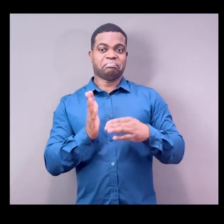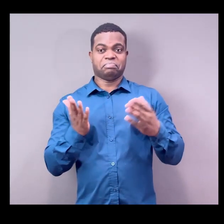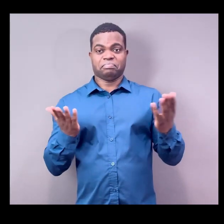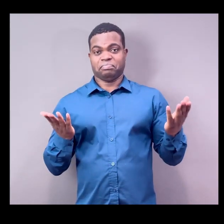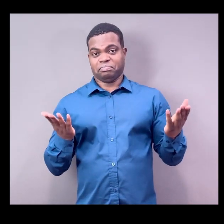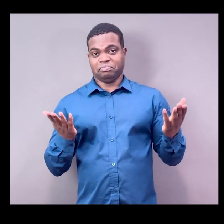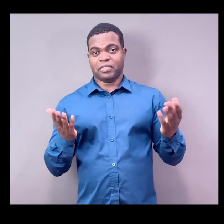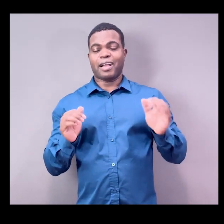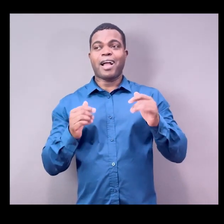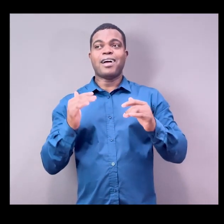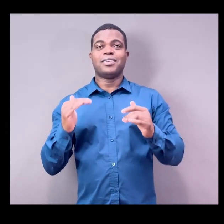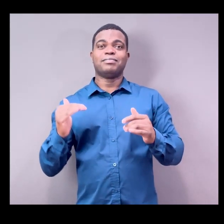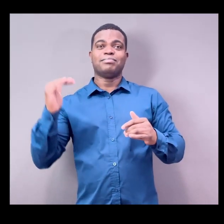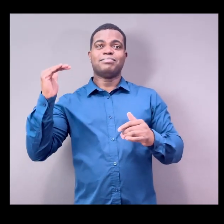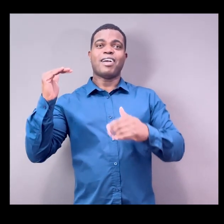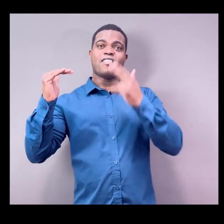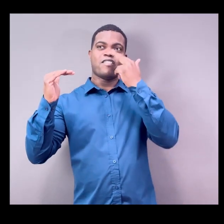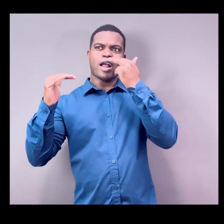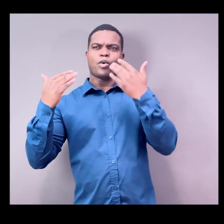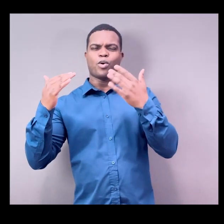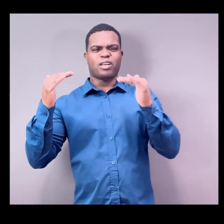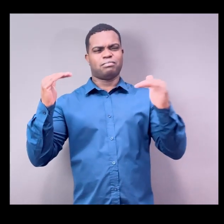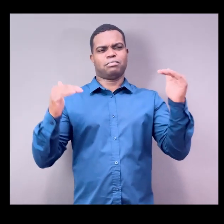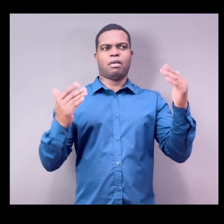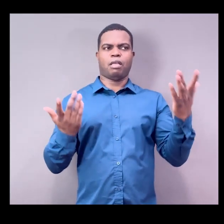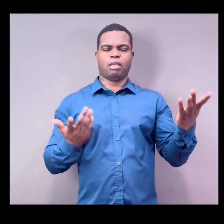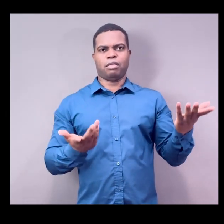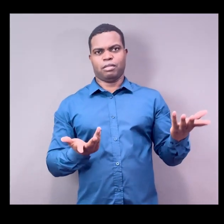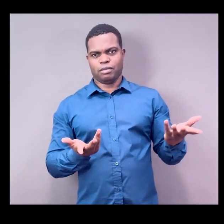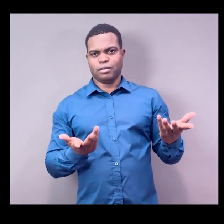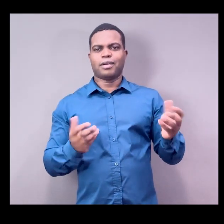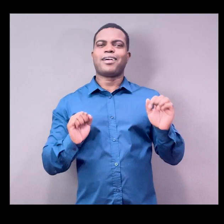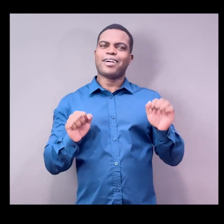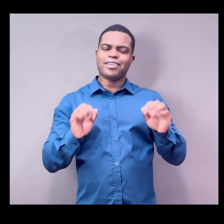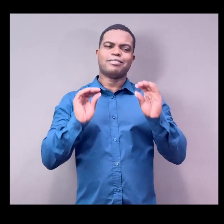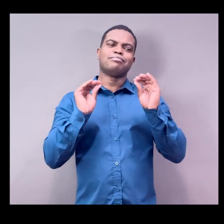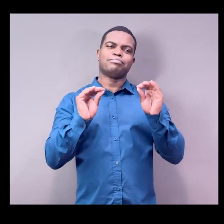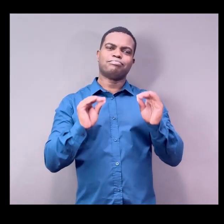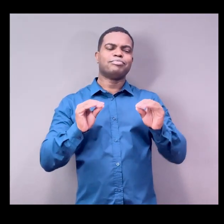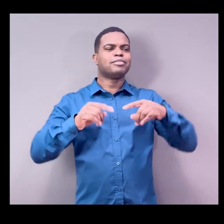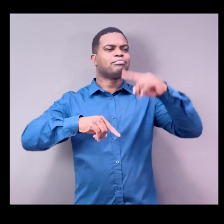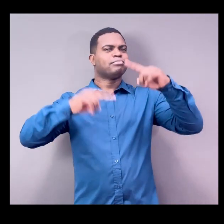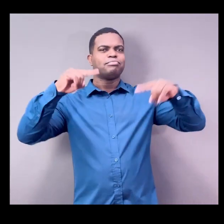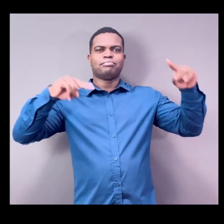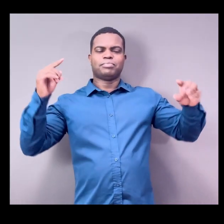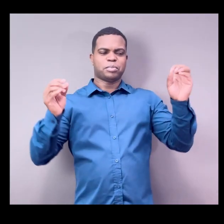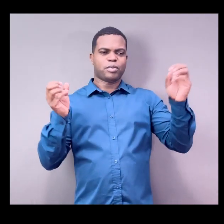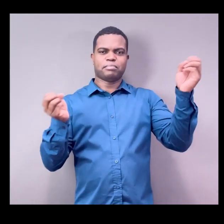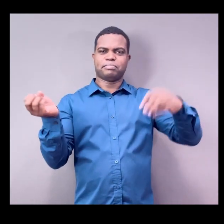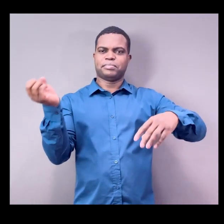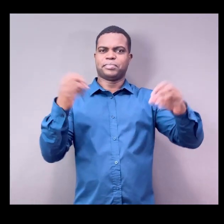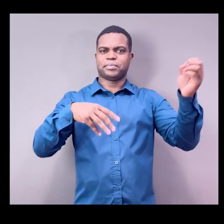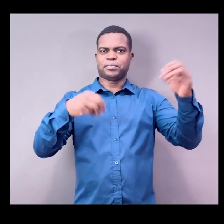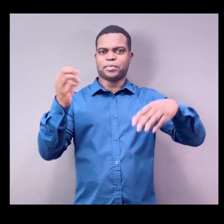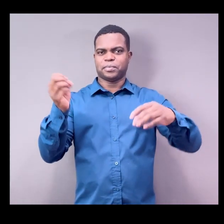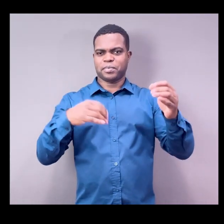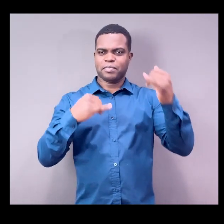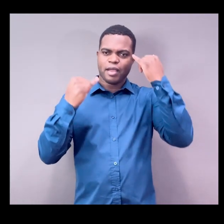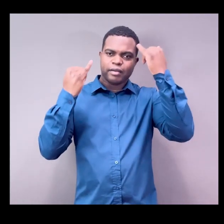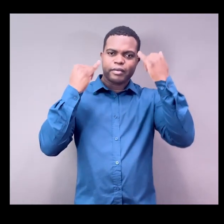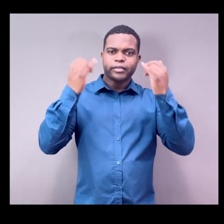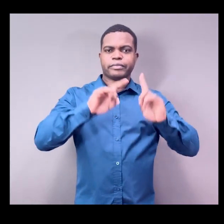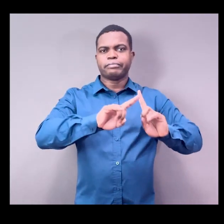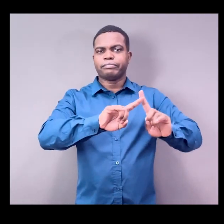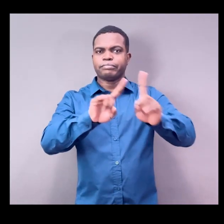or the silliest list can make sense at the end of the day. So you need to leverage on people.